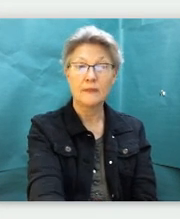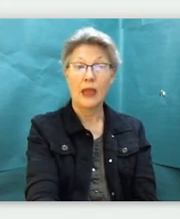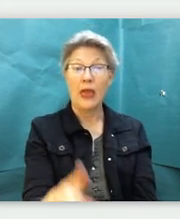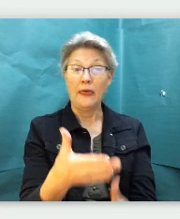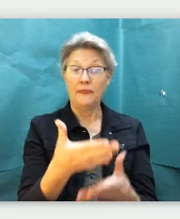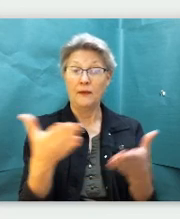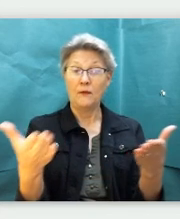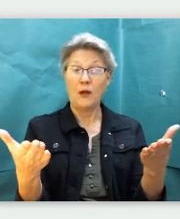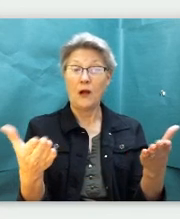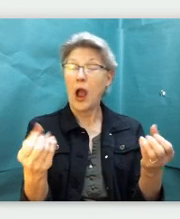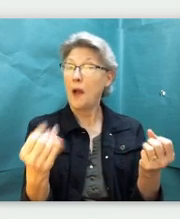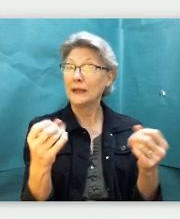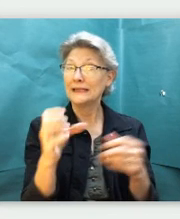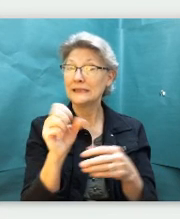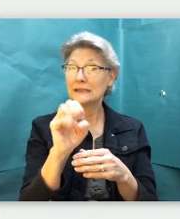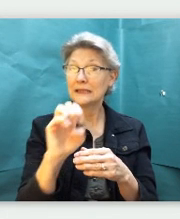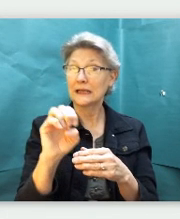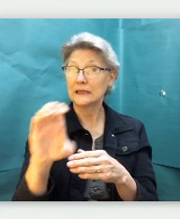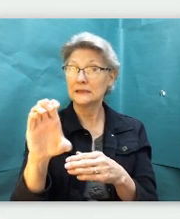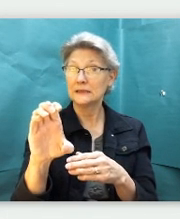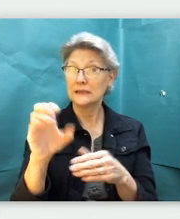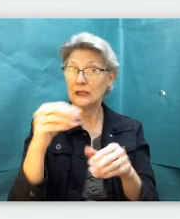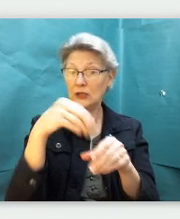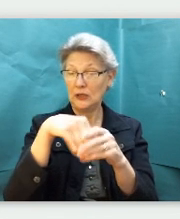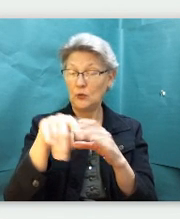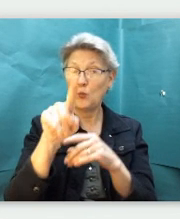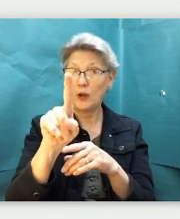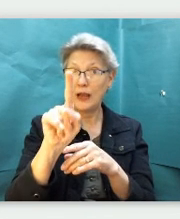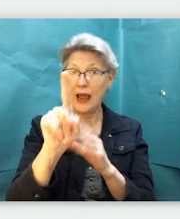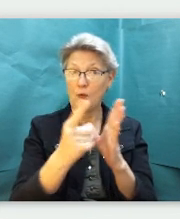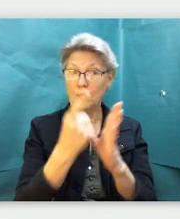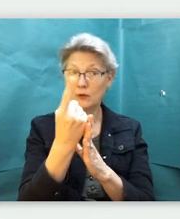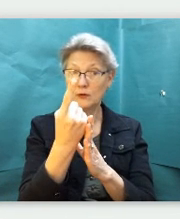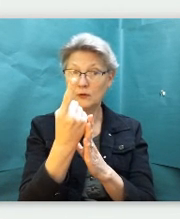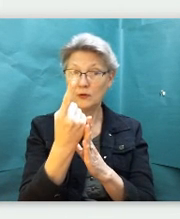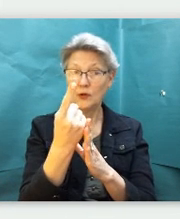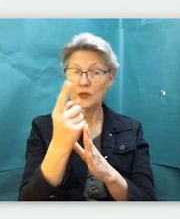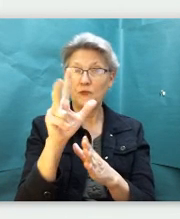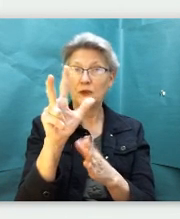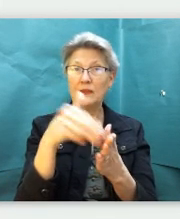There are how many seconds in an hour? That's right,